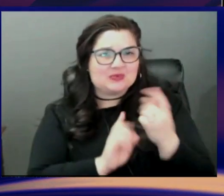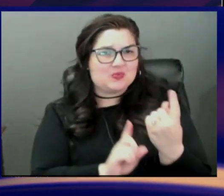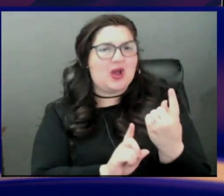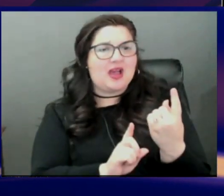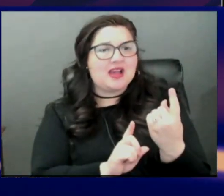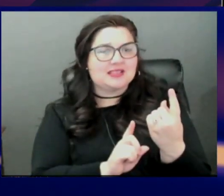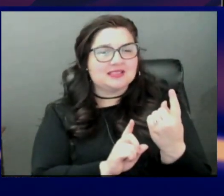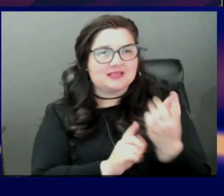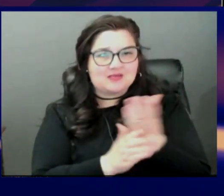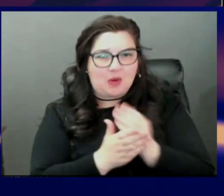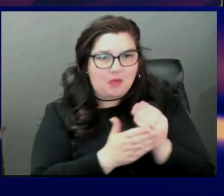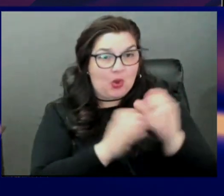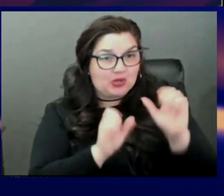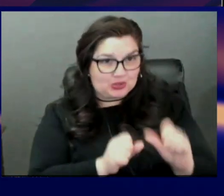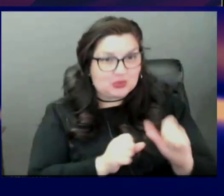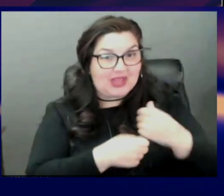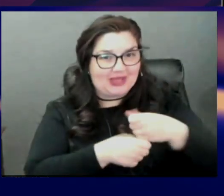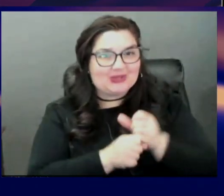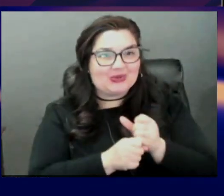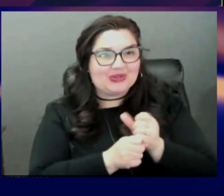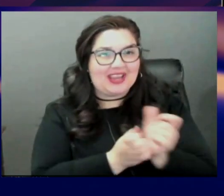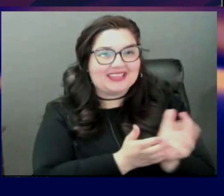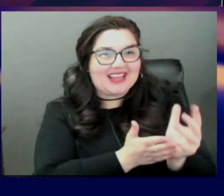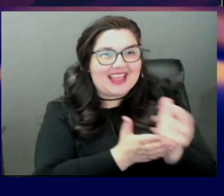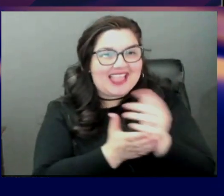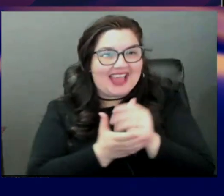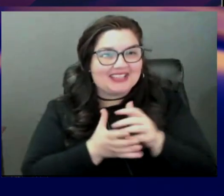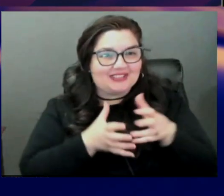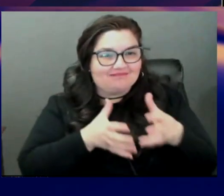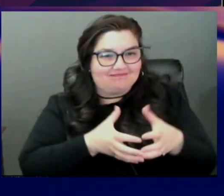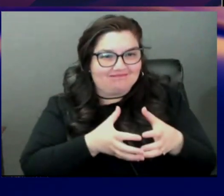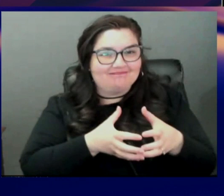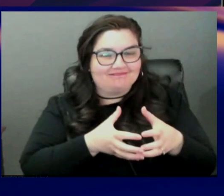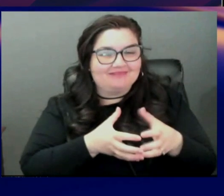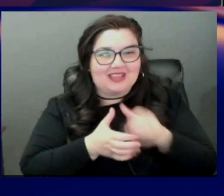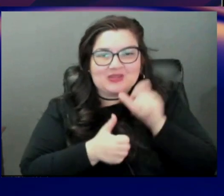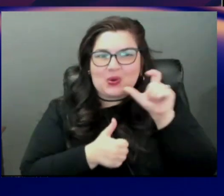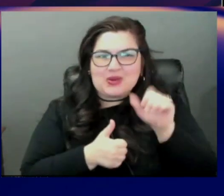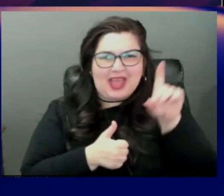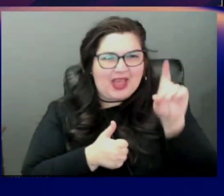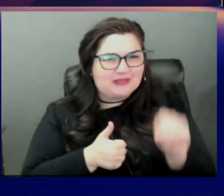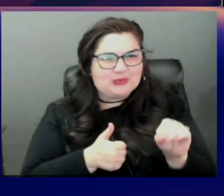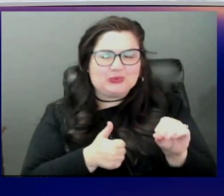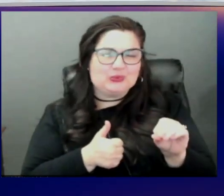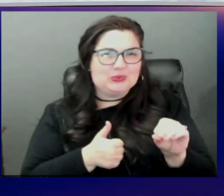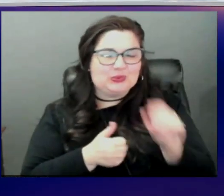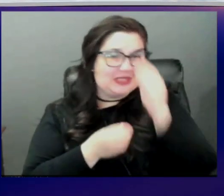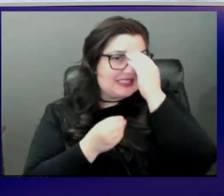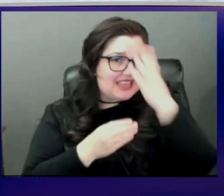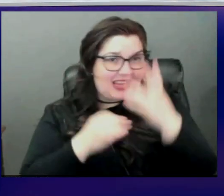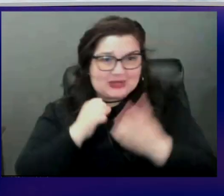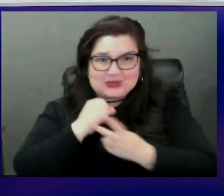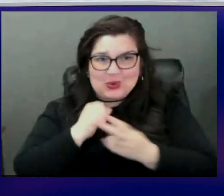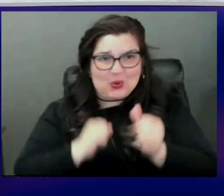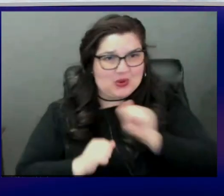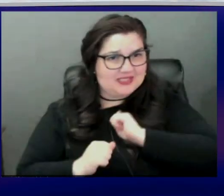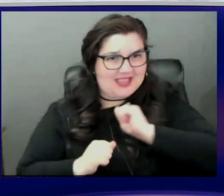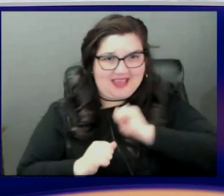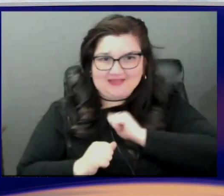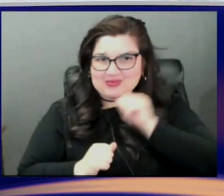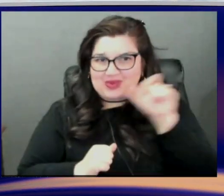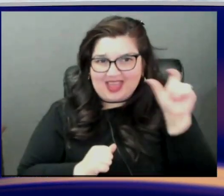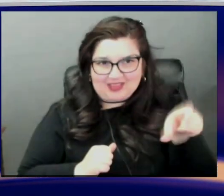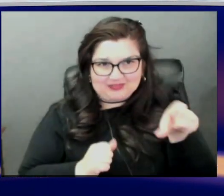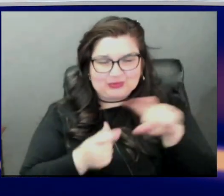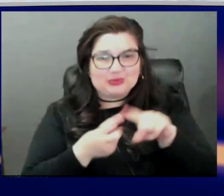collection. Oh, nice. So let's create a collection of these, so we don't even have to do any of like the data store stuff ourselves. So you can see it's